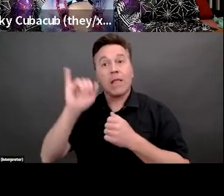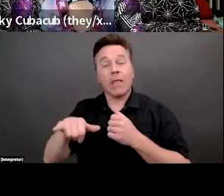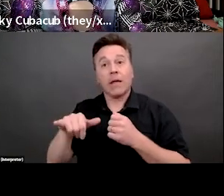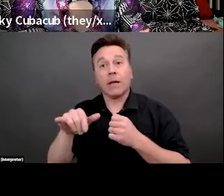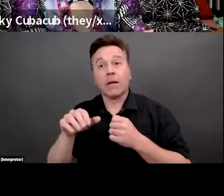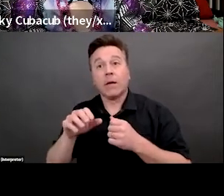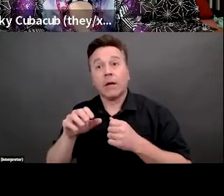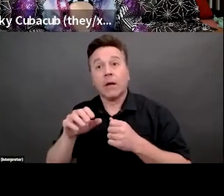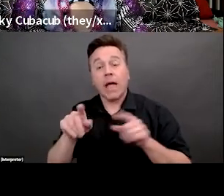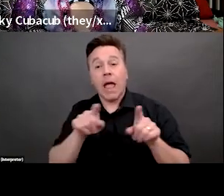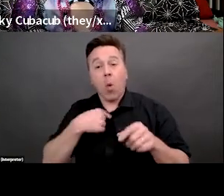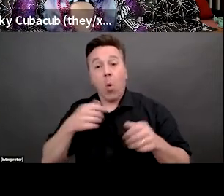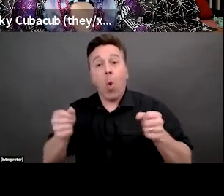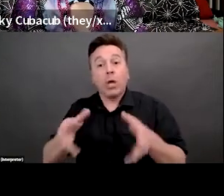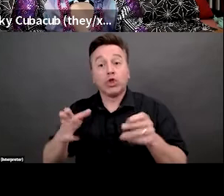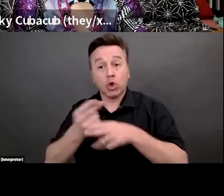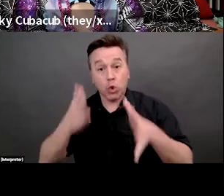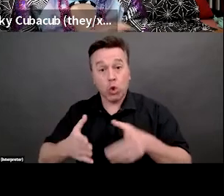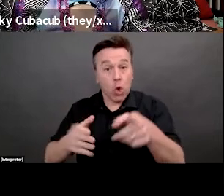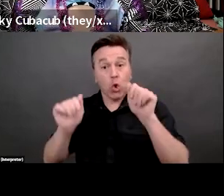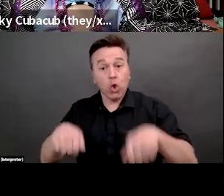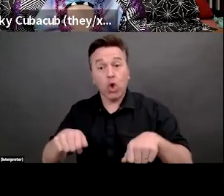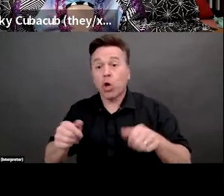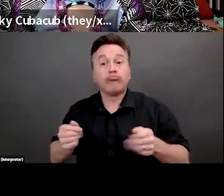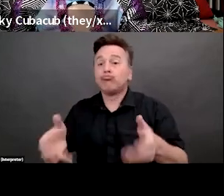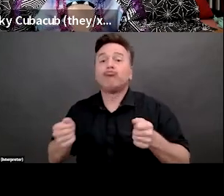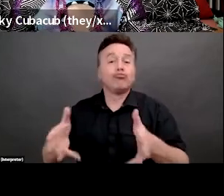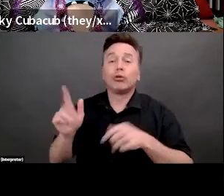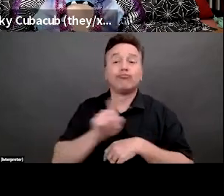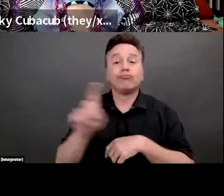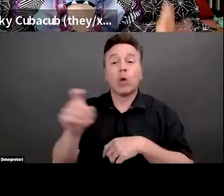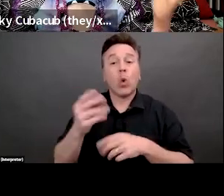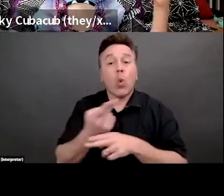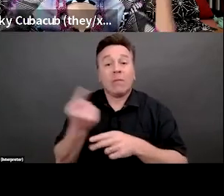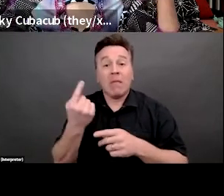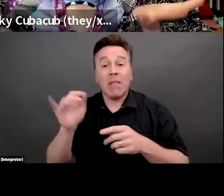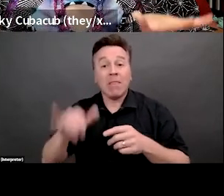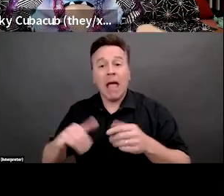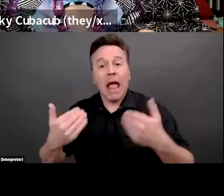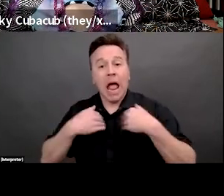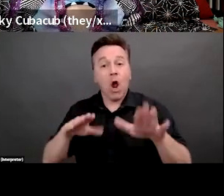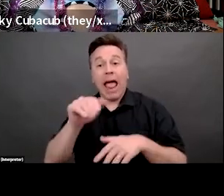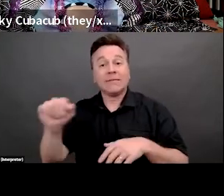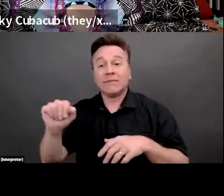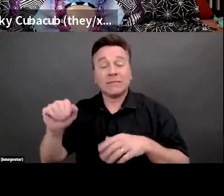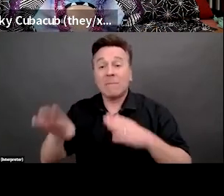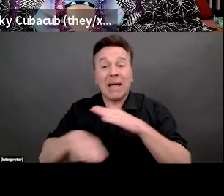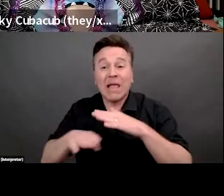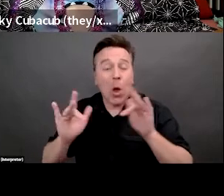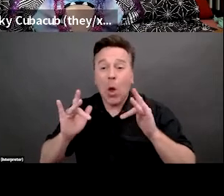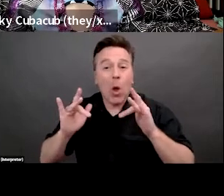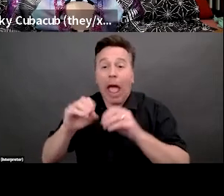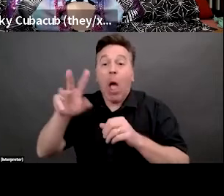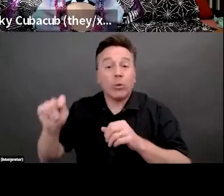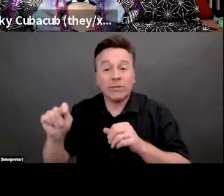like, as a wheelchair user, she could go around town wearing something that had her ass like basically totally